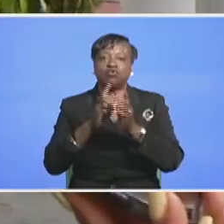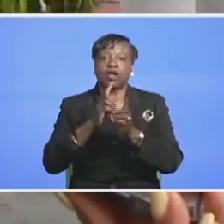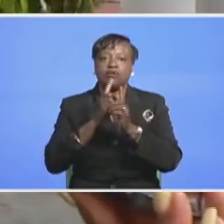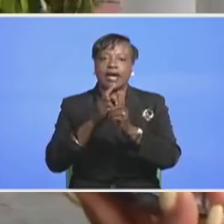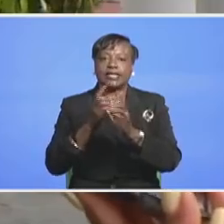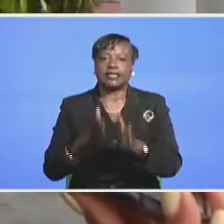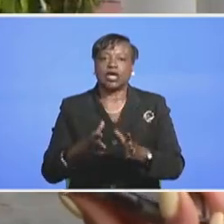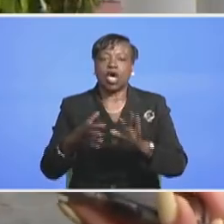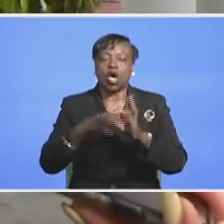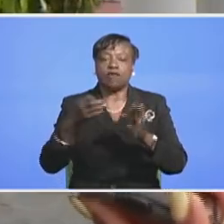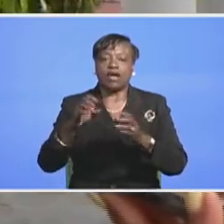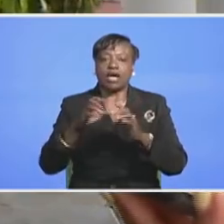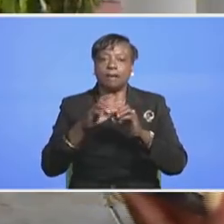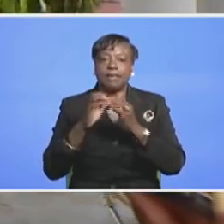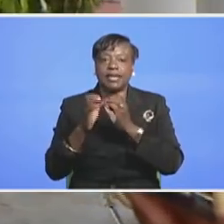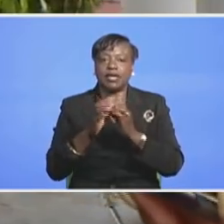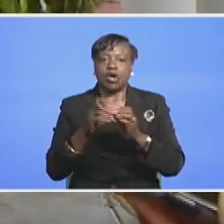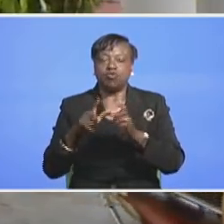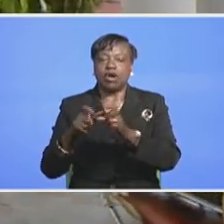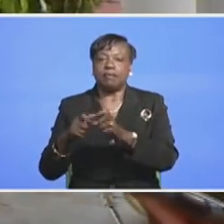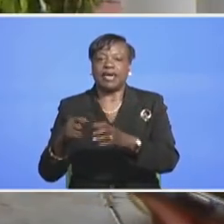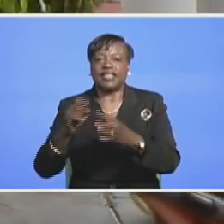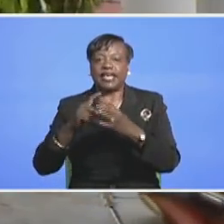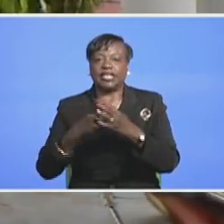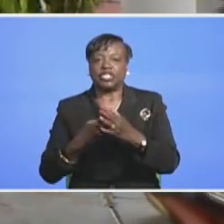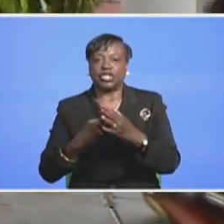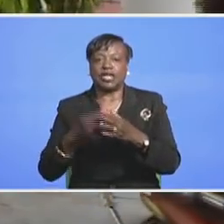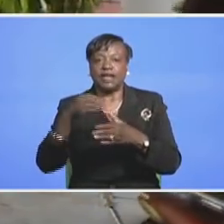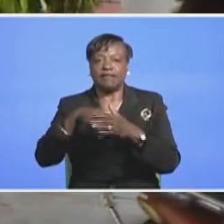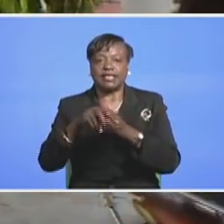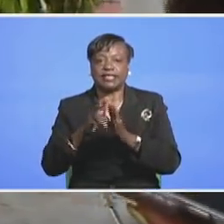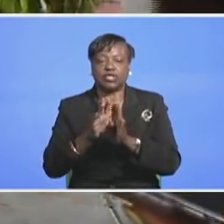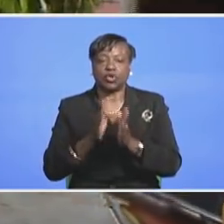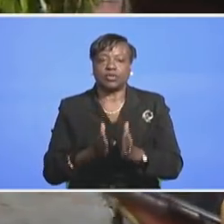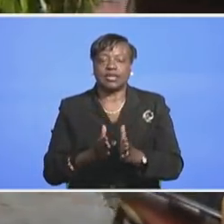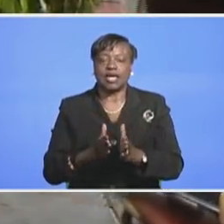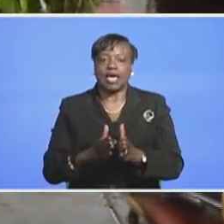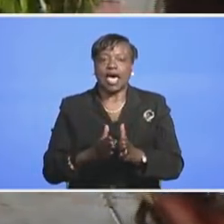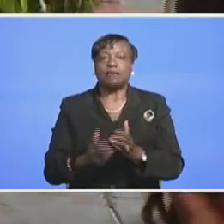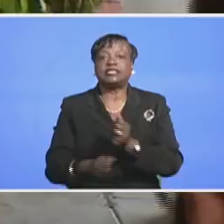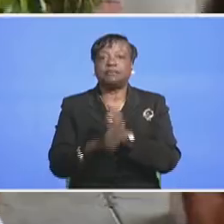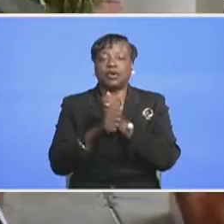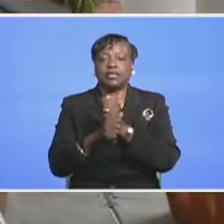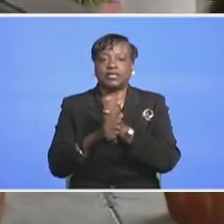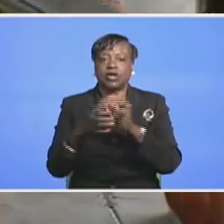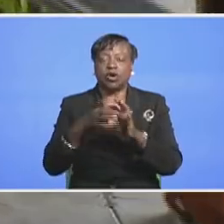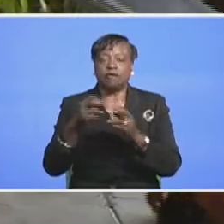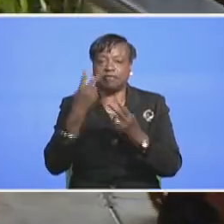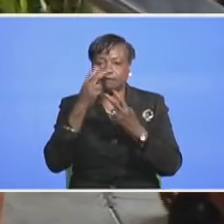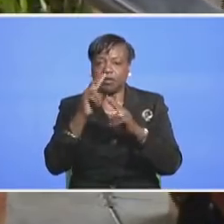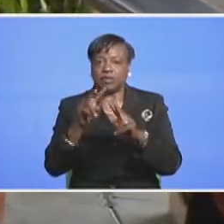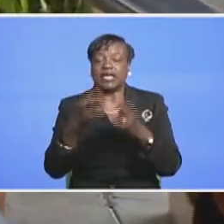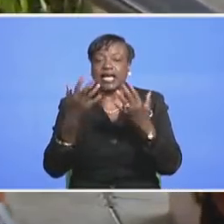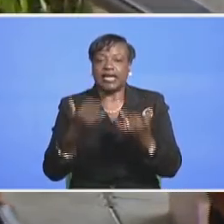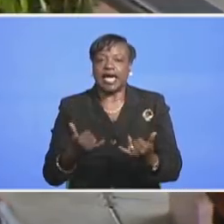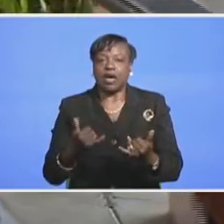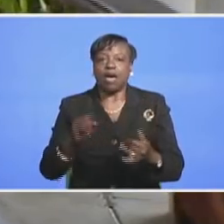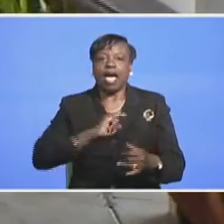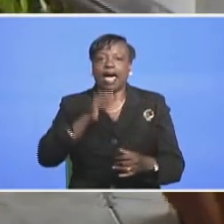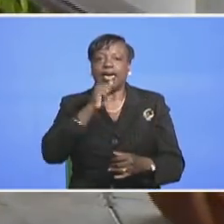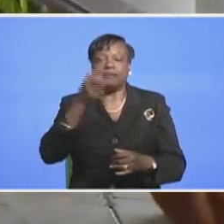that was run by the initial investor. And I was supportive of those views. But now I'm the Minister of Tourism, and I'm